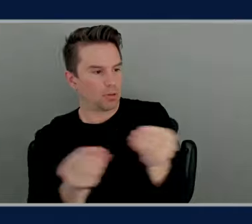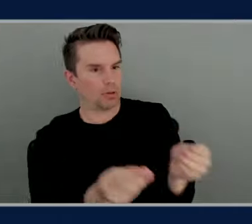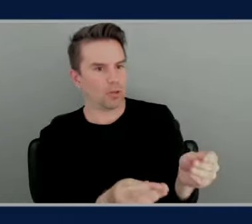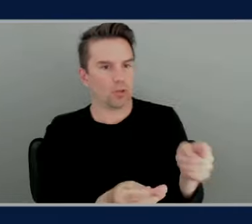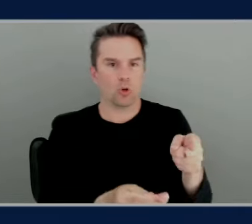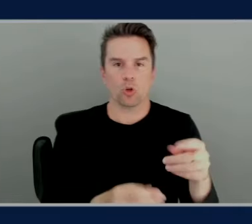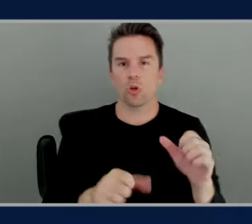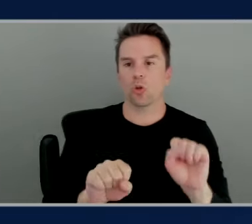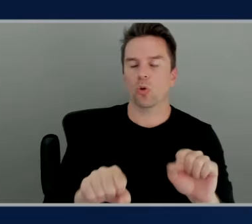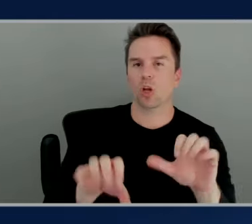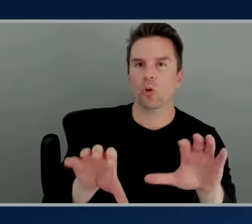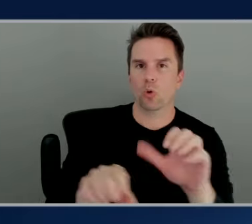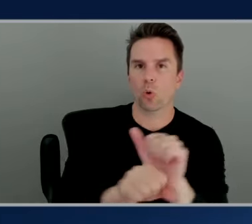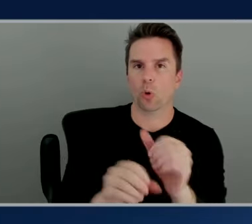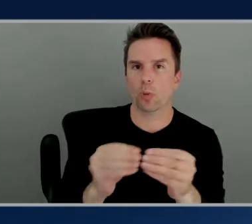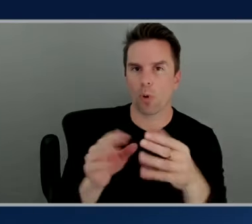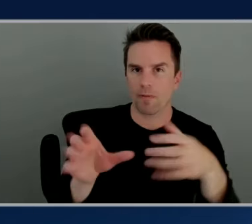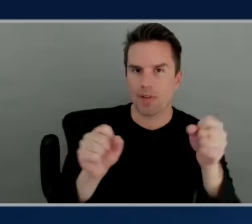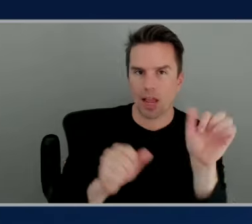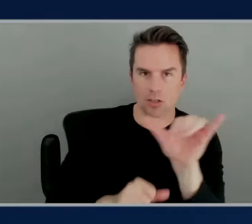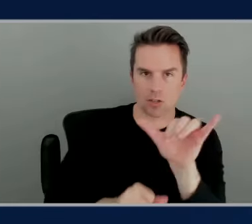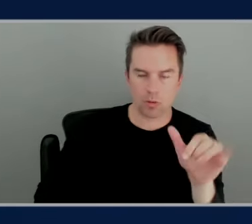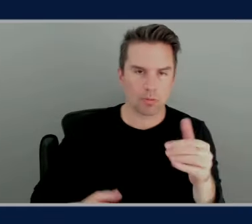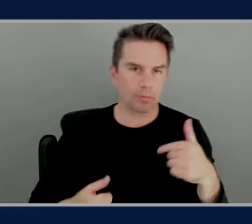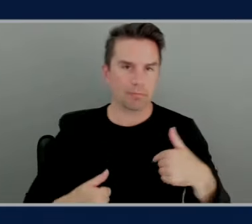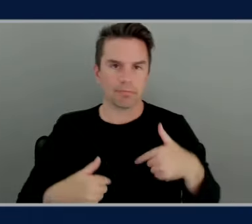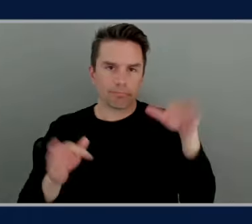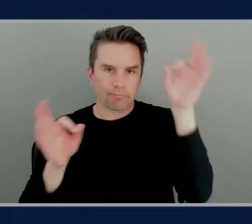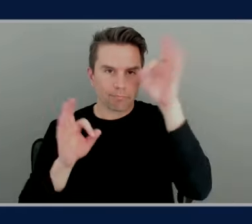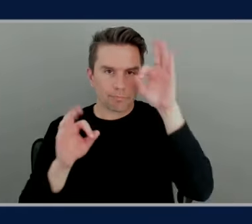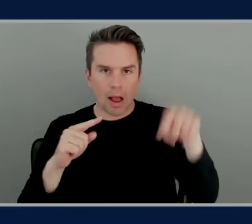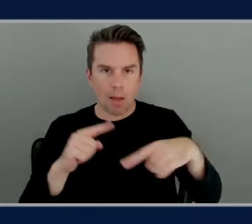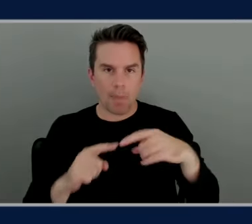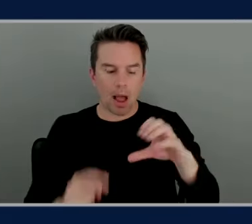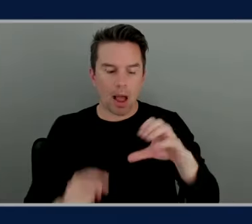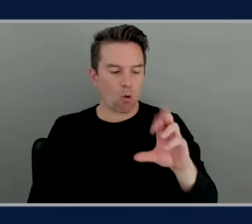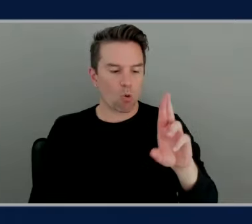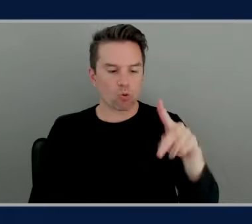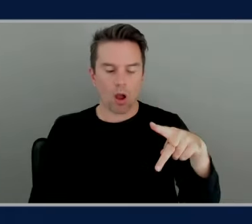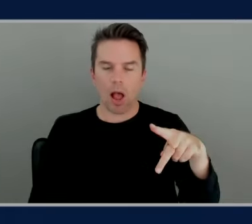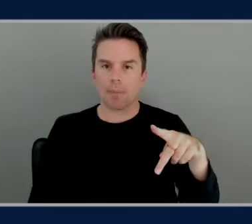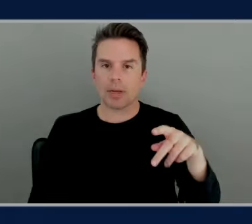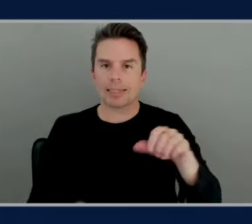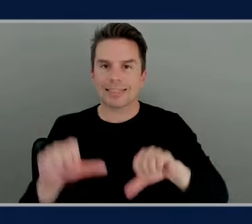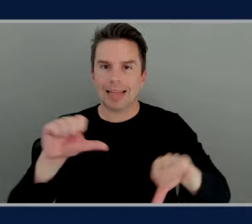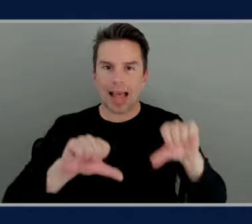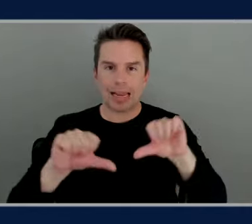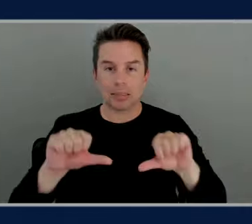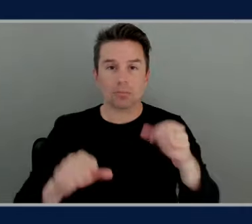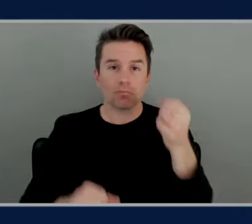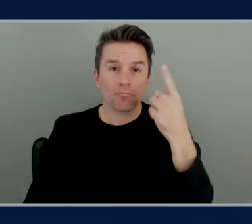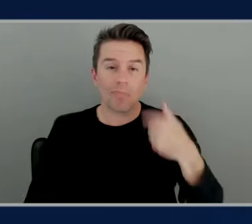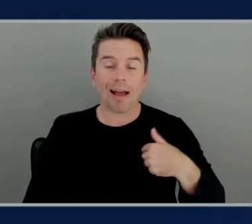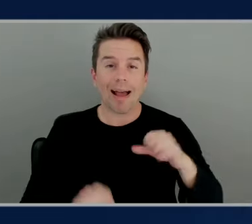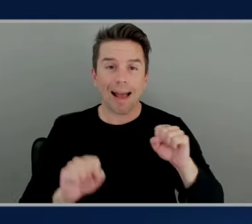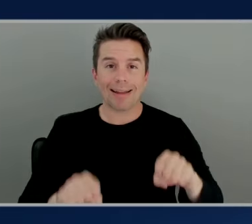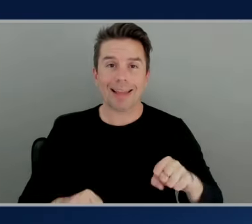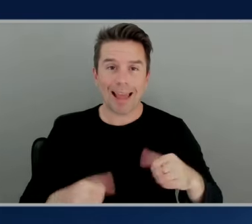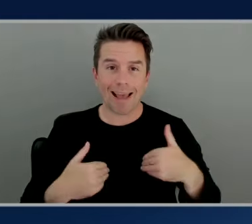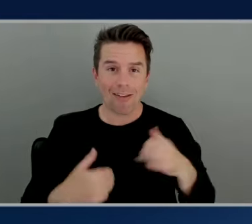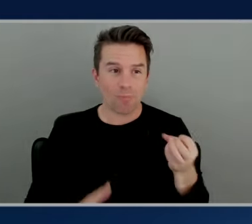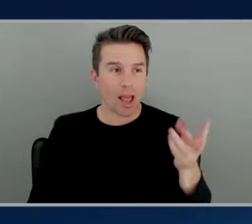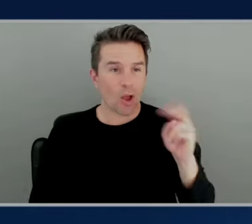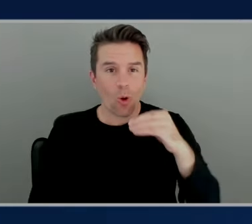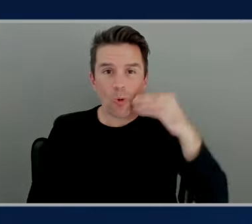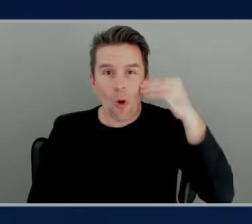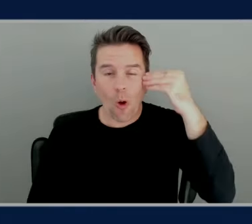know a lot about crop science. I can grow a garden and that's about it. But I imagine, you know, there's a lot that you're doing in the